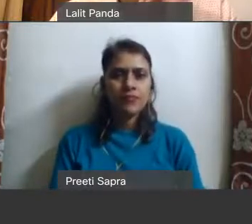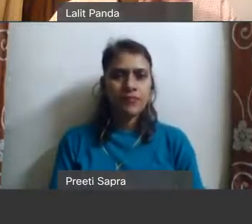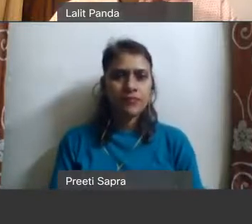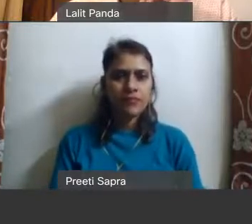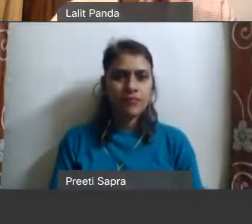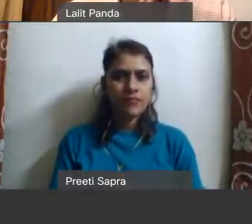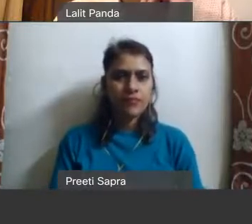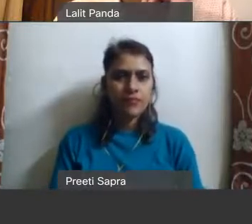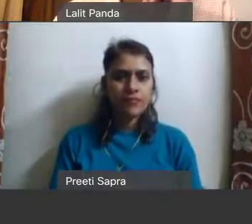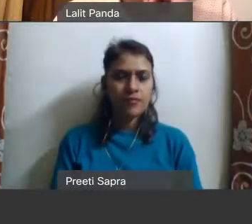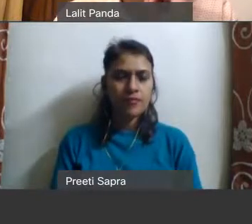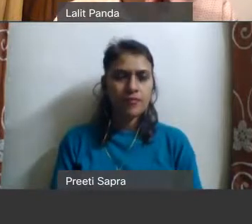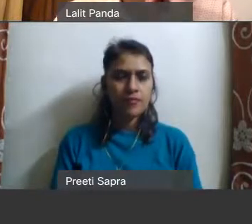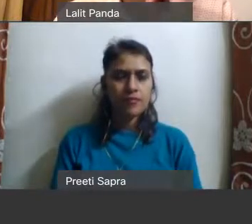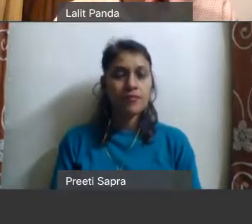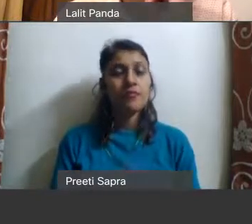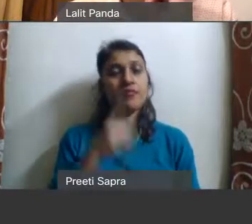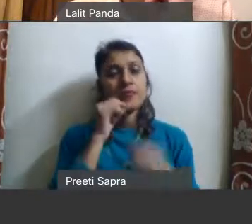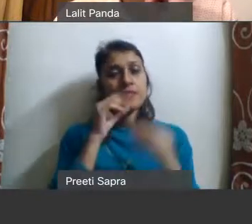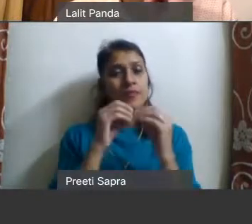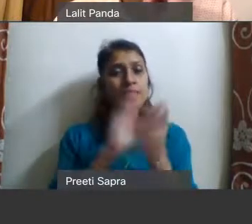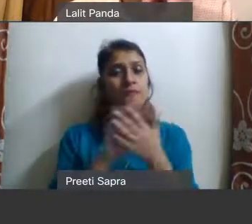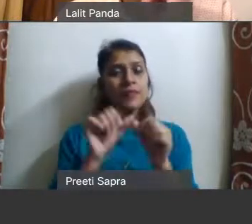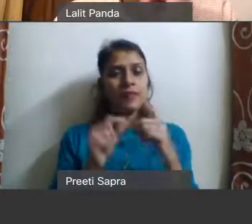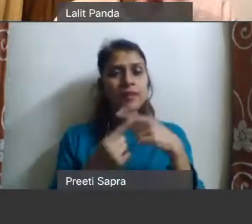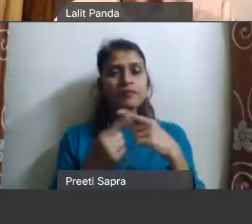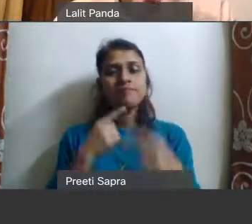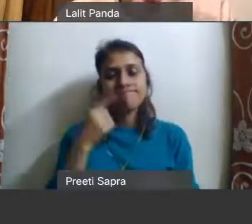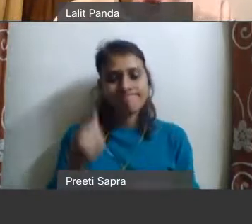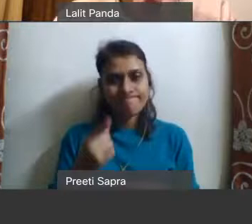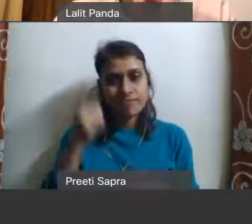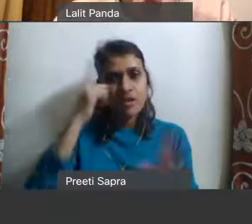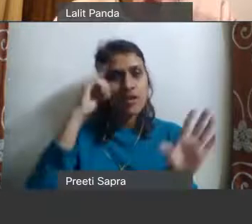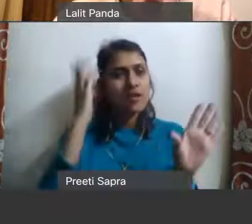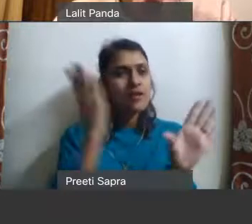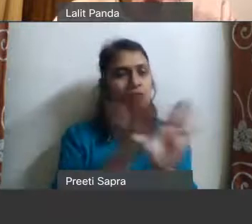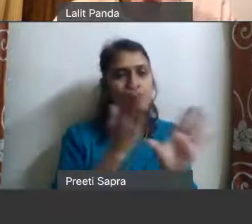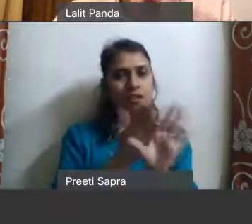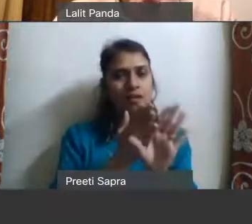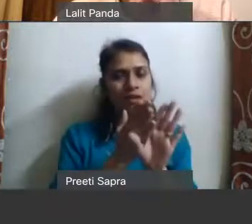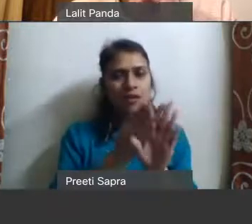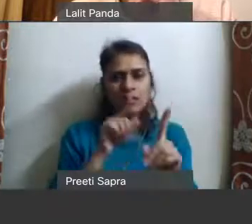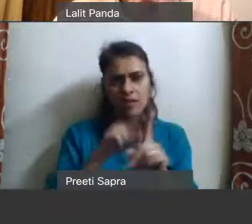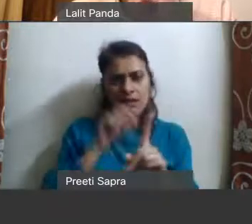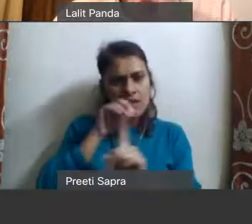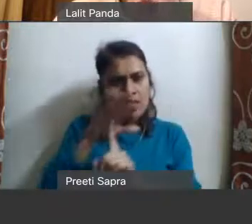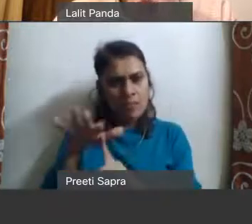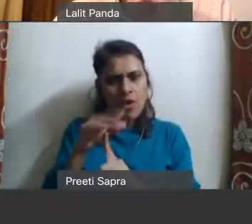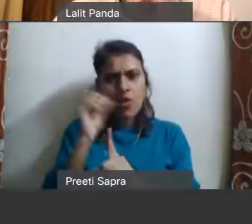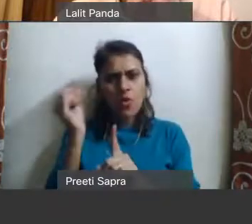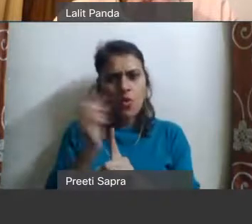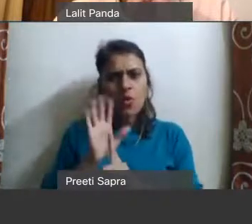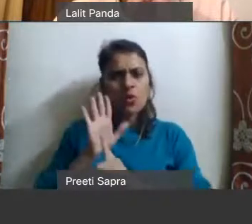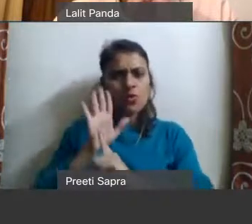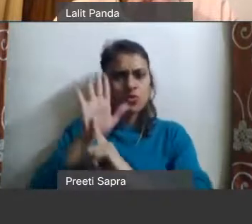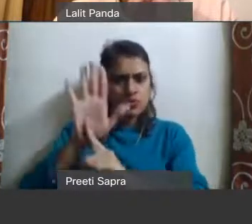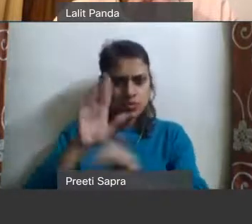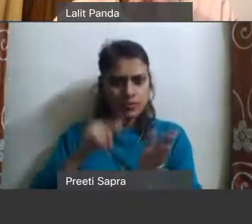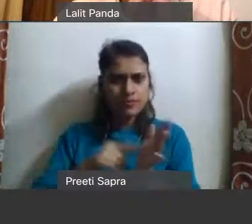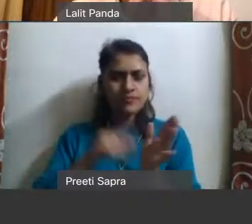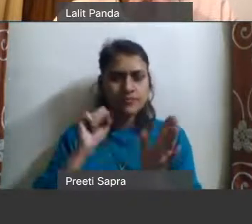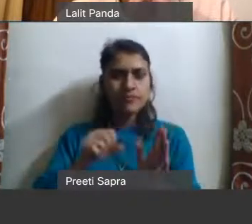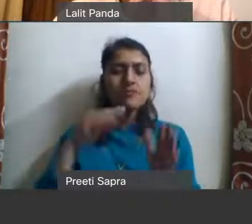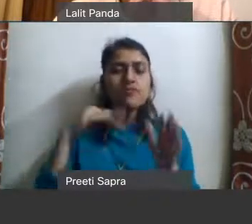I need to think a bit more about what the stereotyping impact is, because usually when we think about stereotyping, it's usually